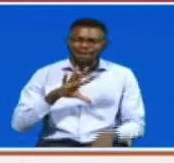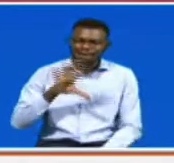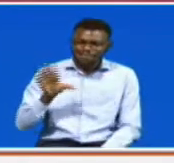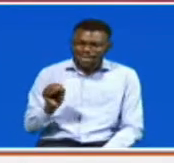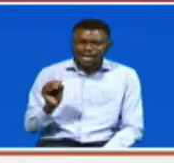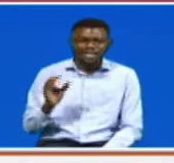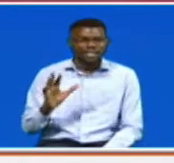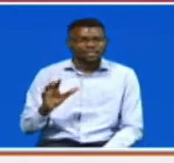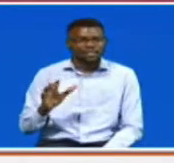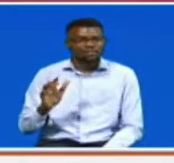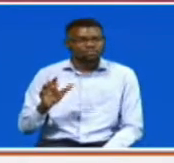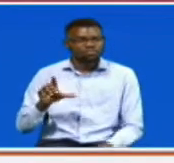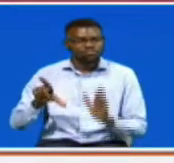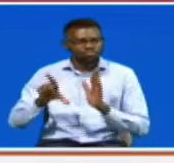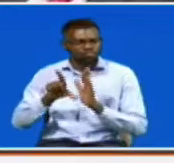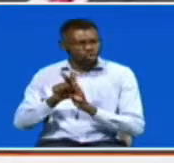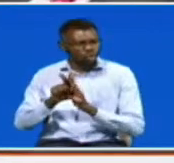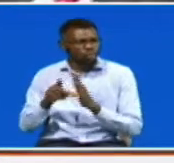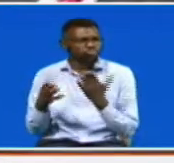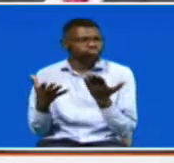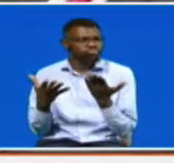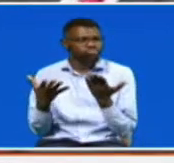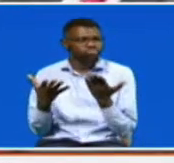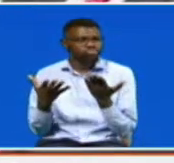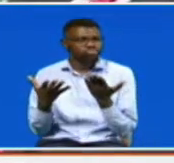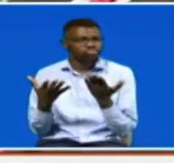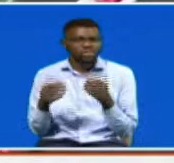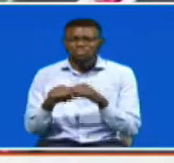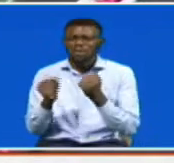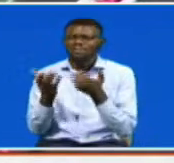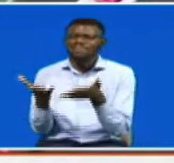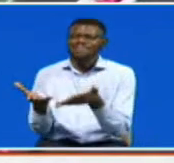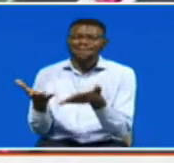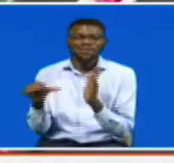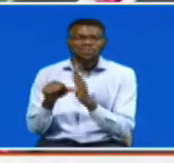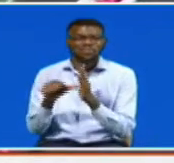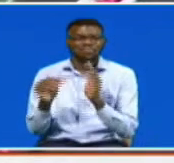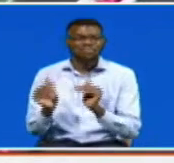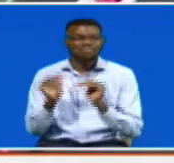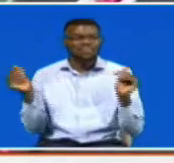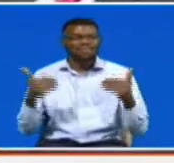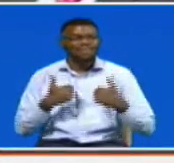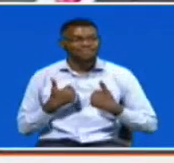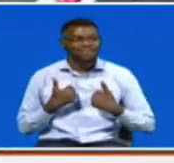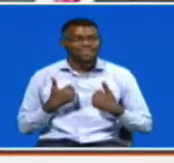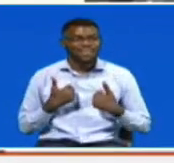with devastating consequences. As you face these elections